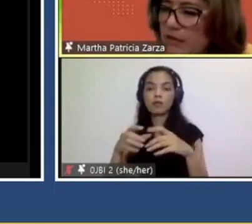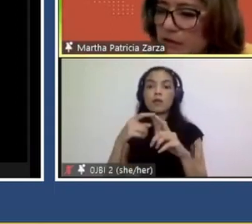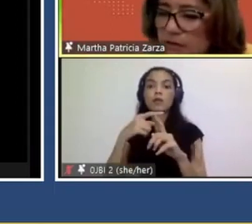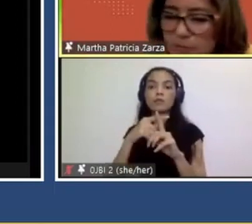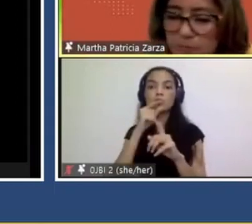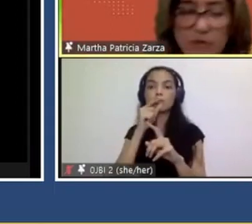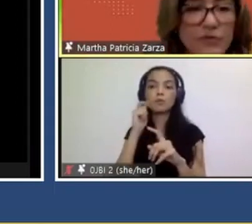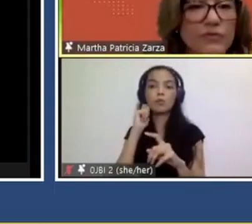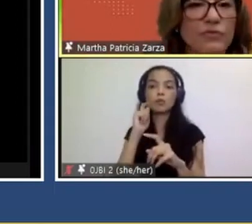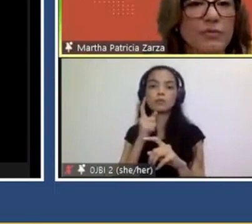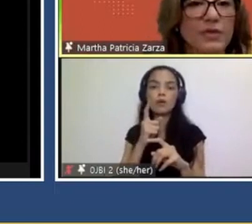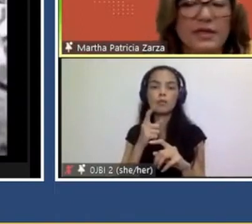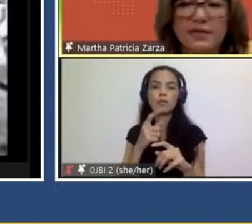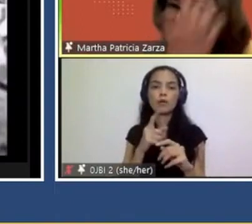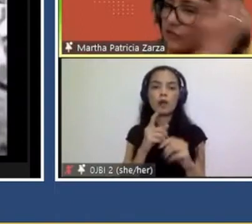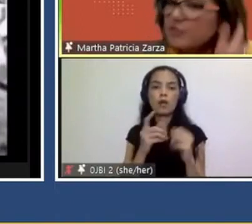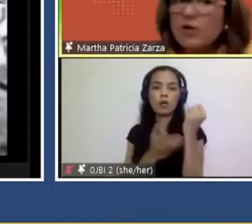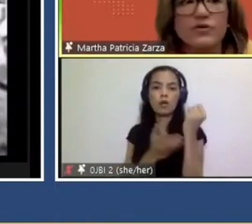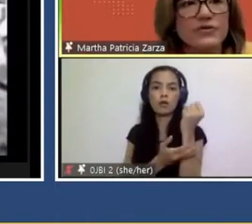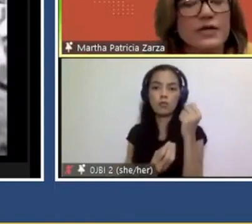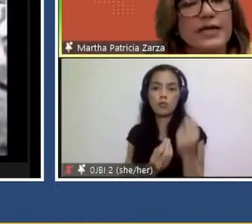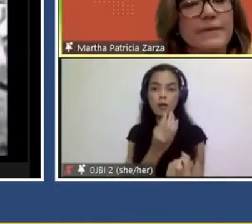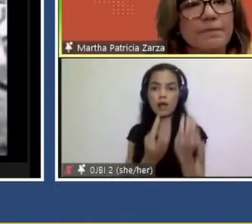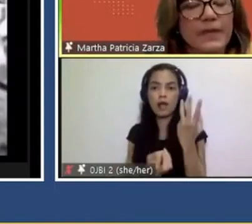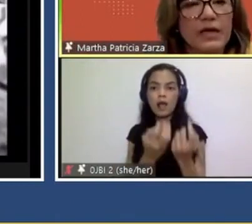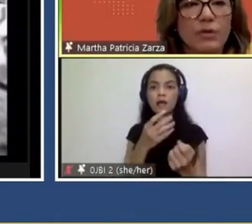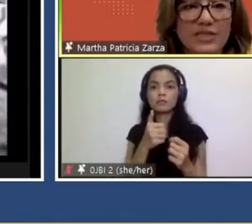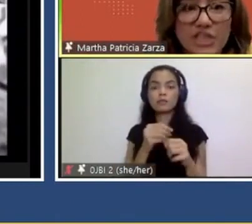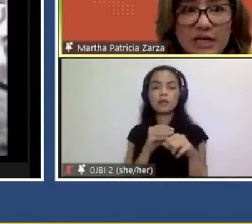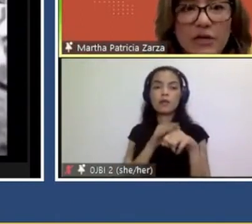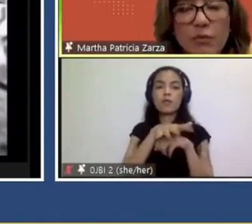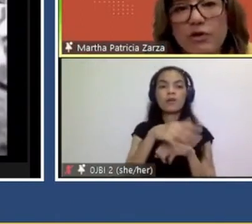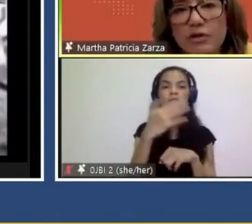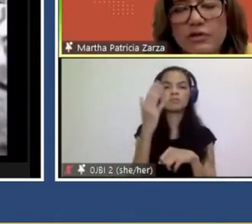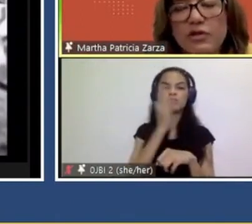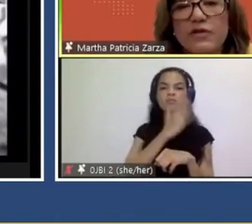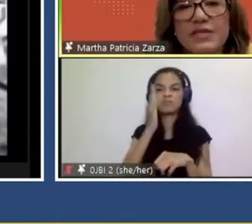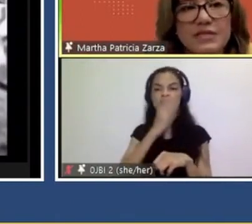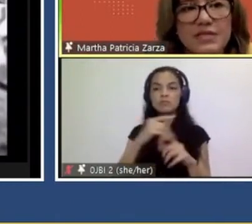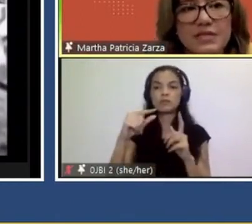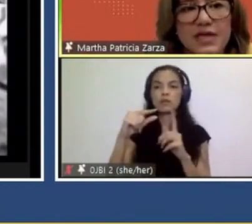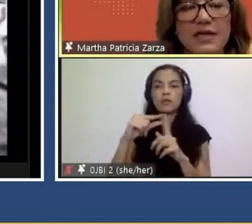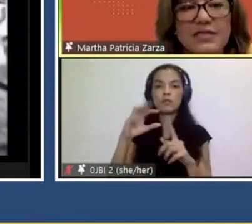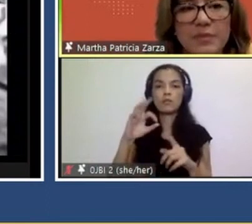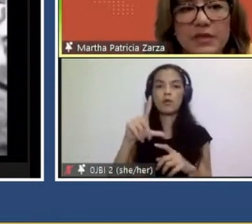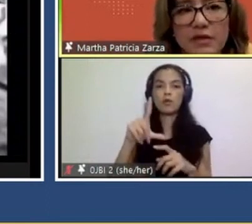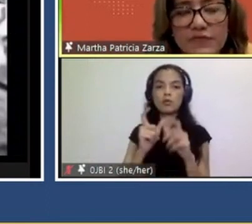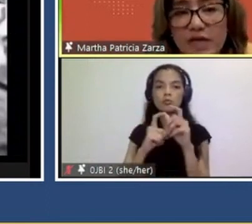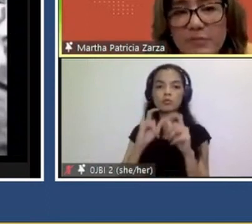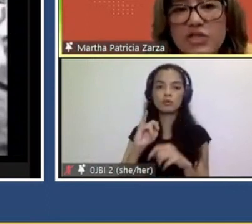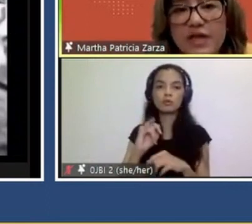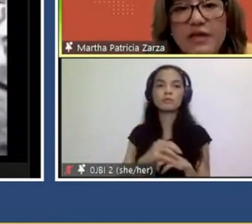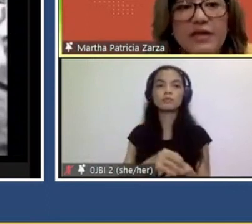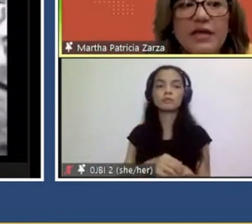they provoke to women that use these products. Women generally walk long distances and spend a